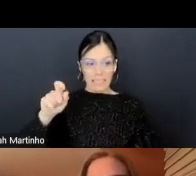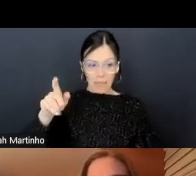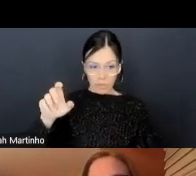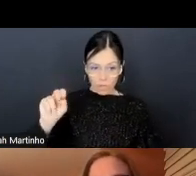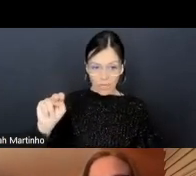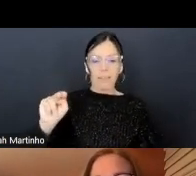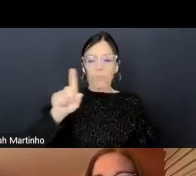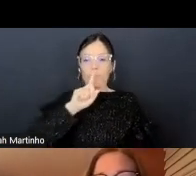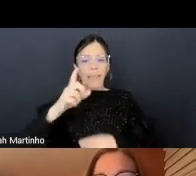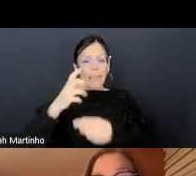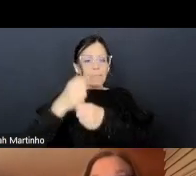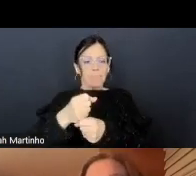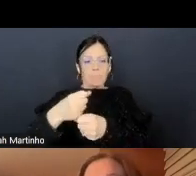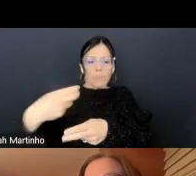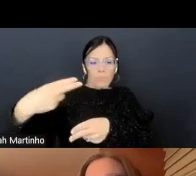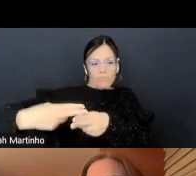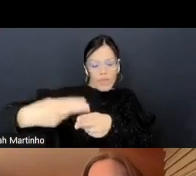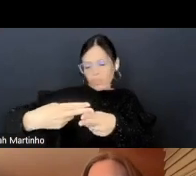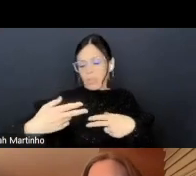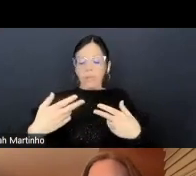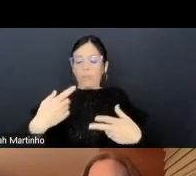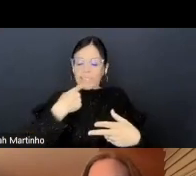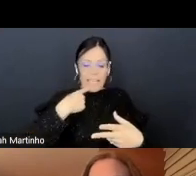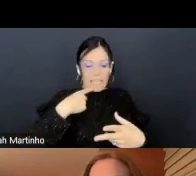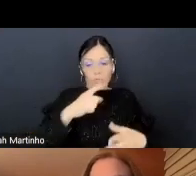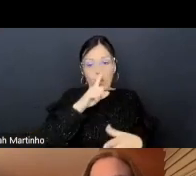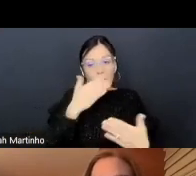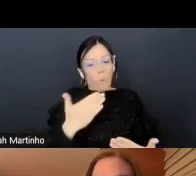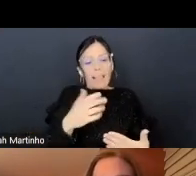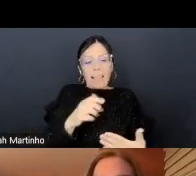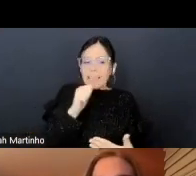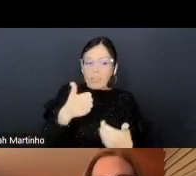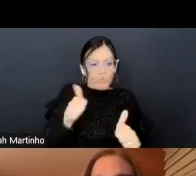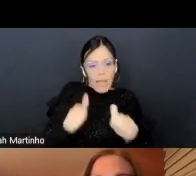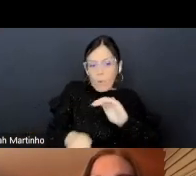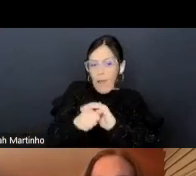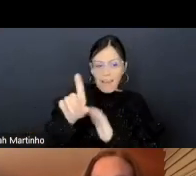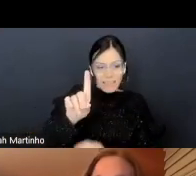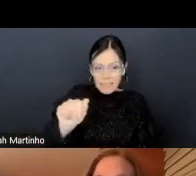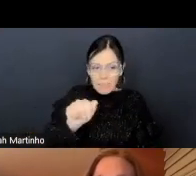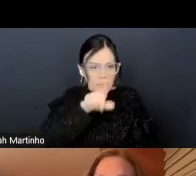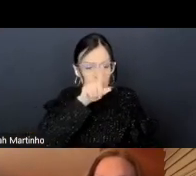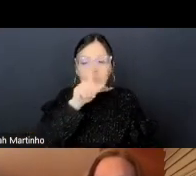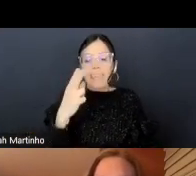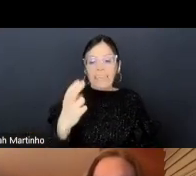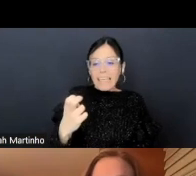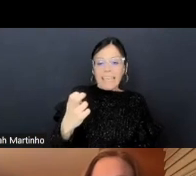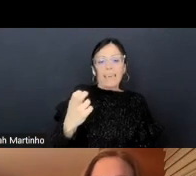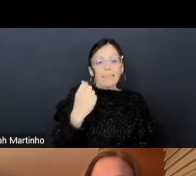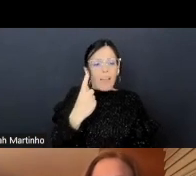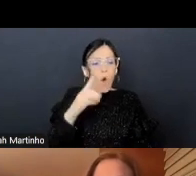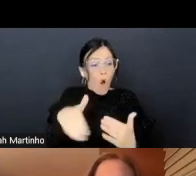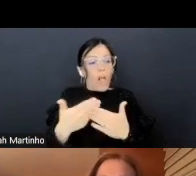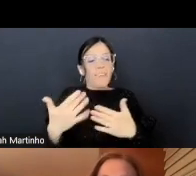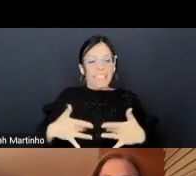fdr didn't try to hide his disability um he would all of his events were staged